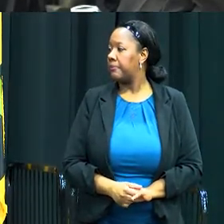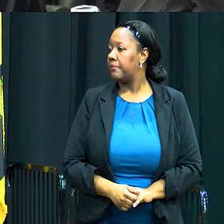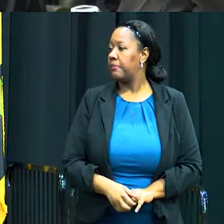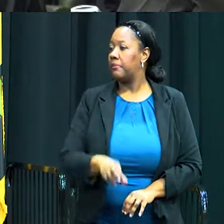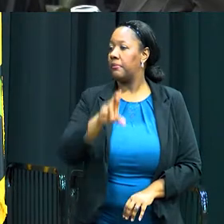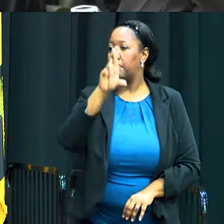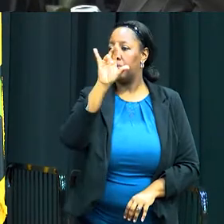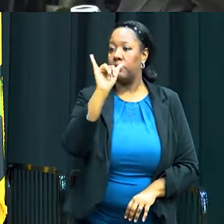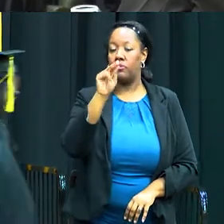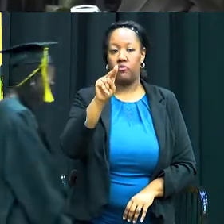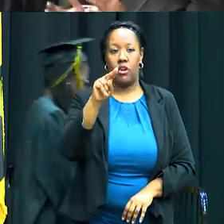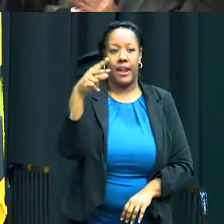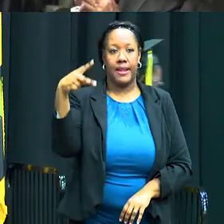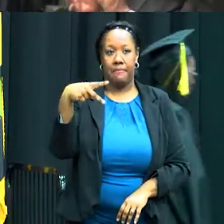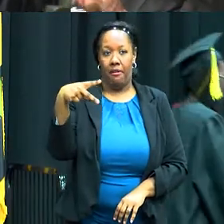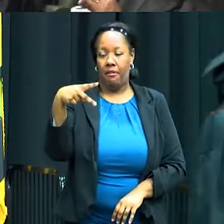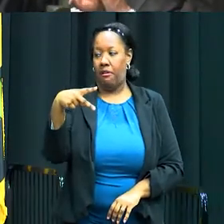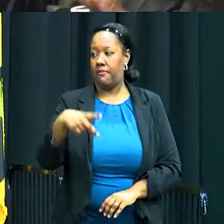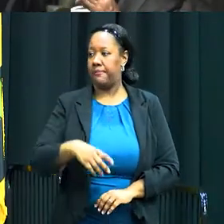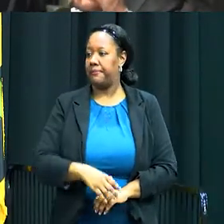Ryan Allen Kyle.